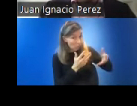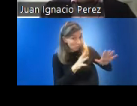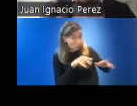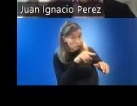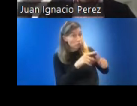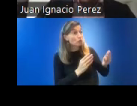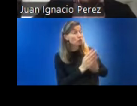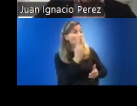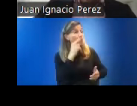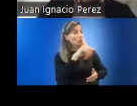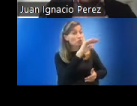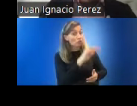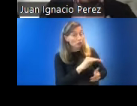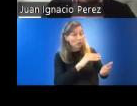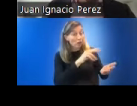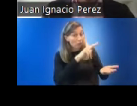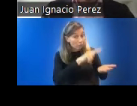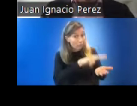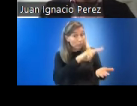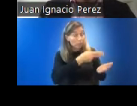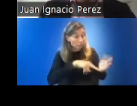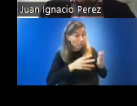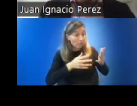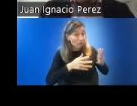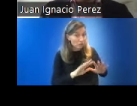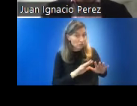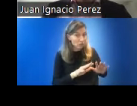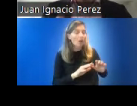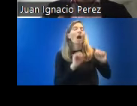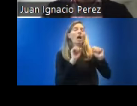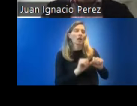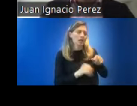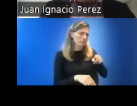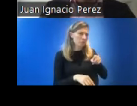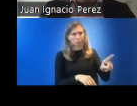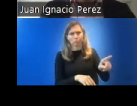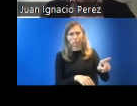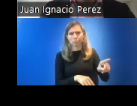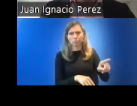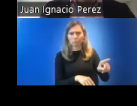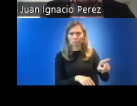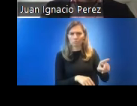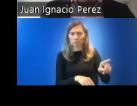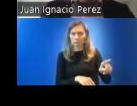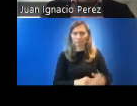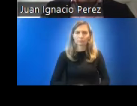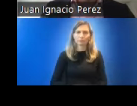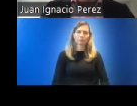that we are accusing of a human rights violation has ratified this optional